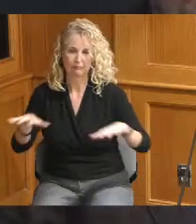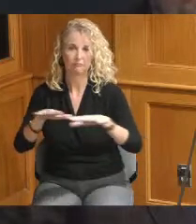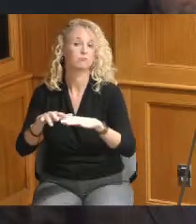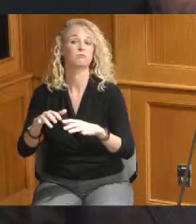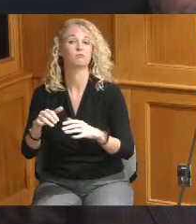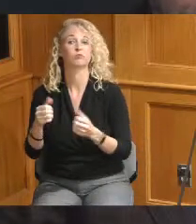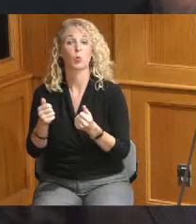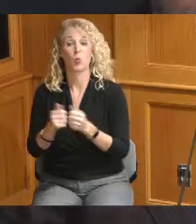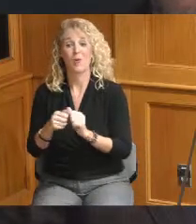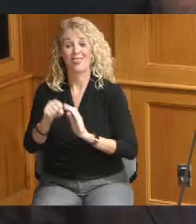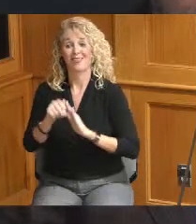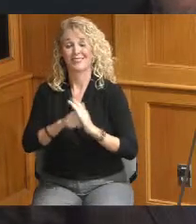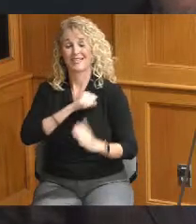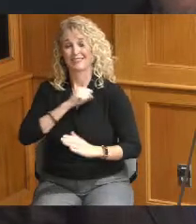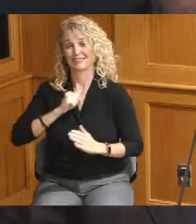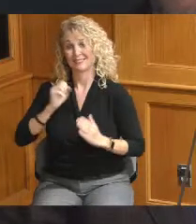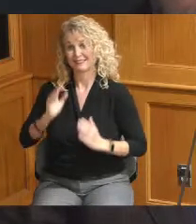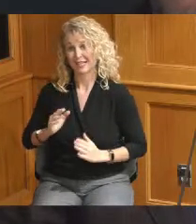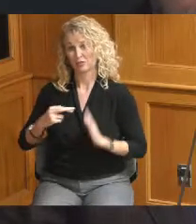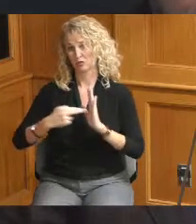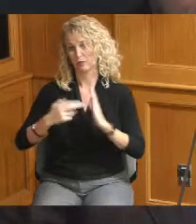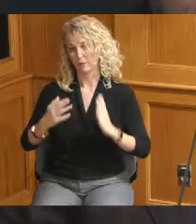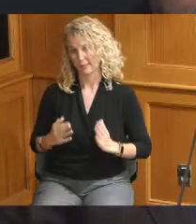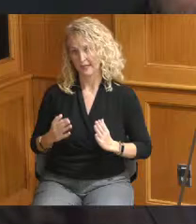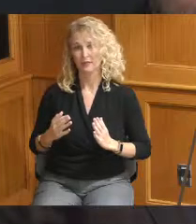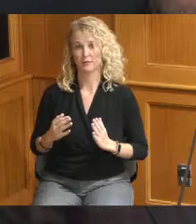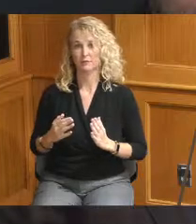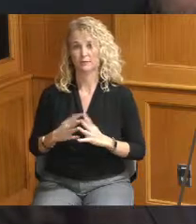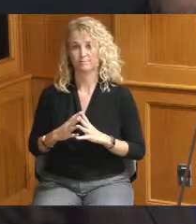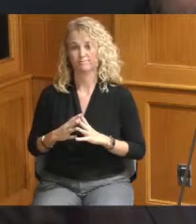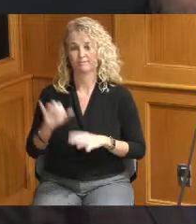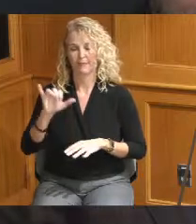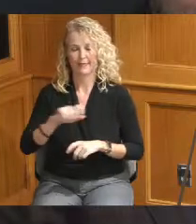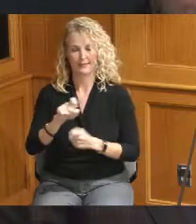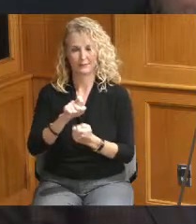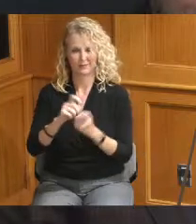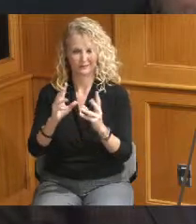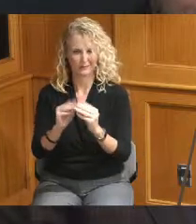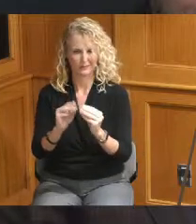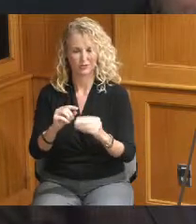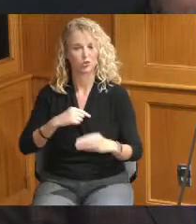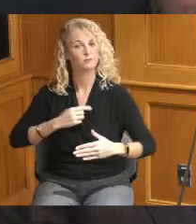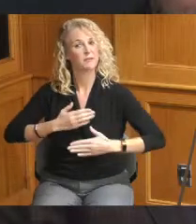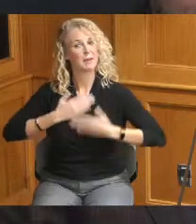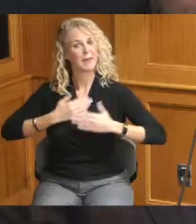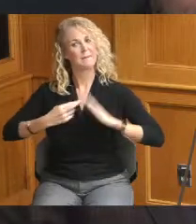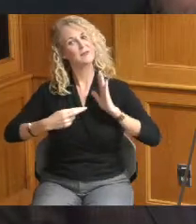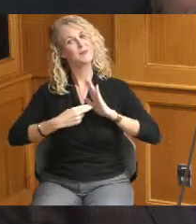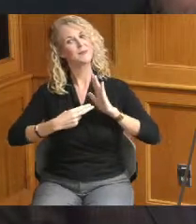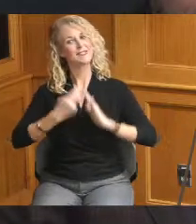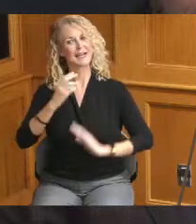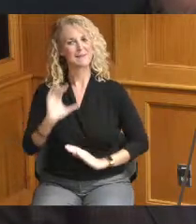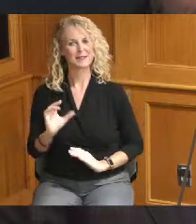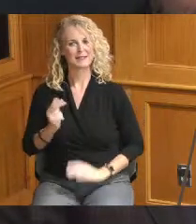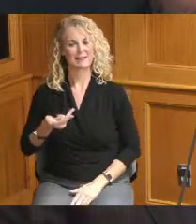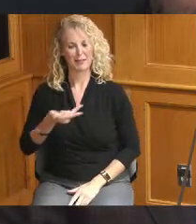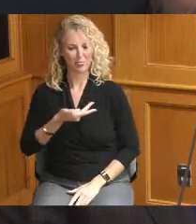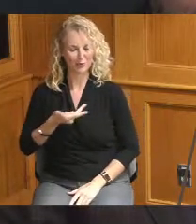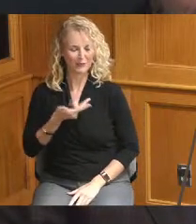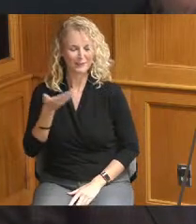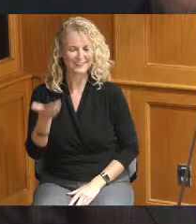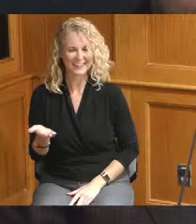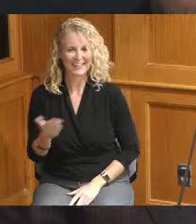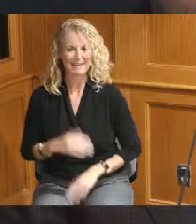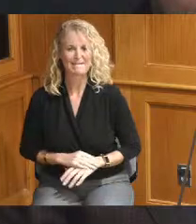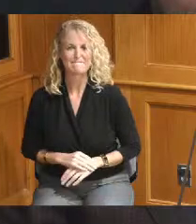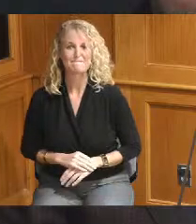state senators and the state representatives that attended that reception. So I was happy to represent the commission up in Columbus.